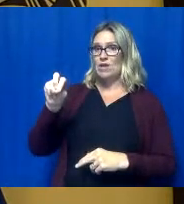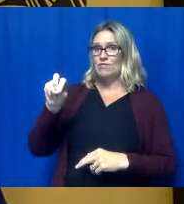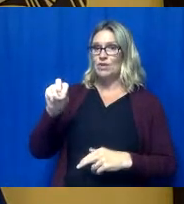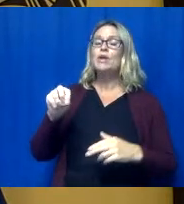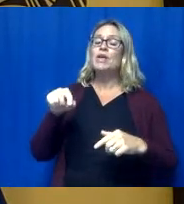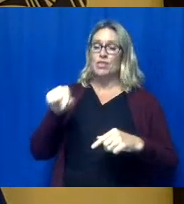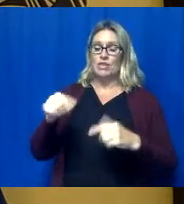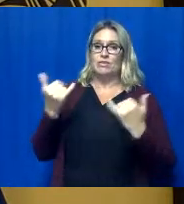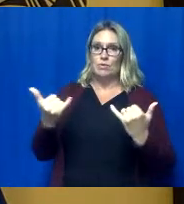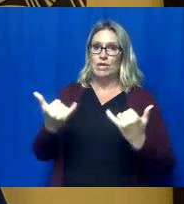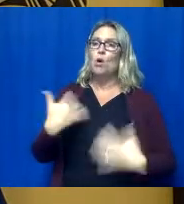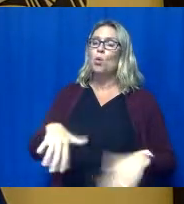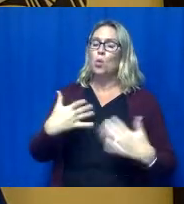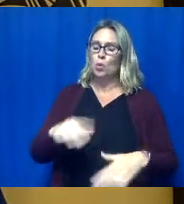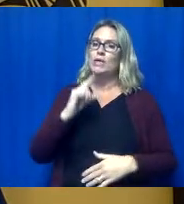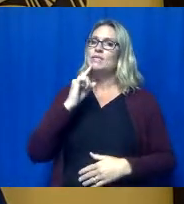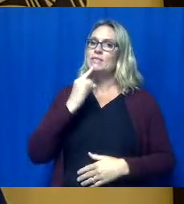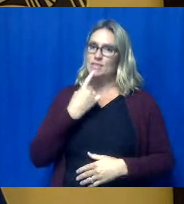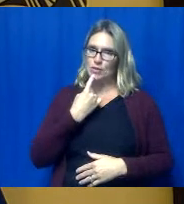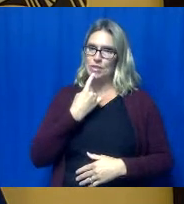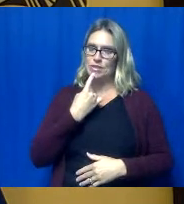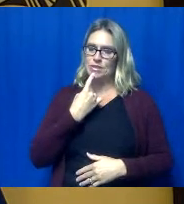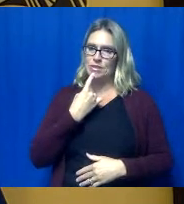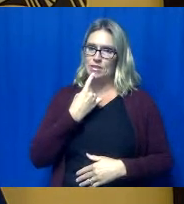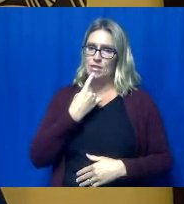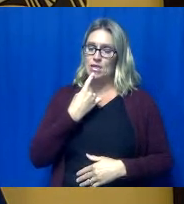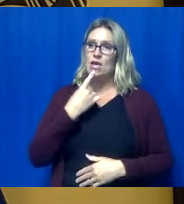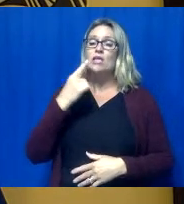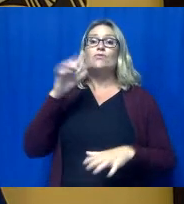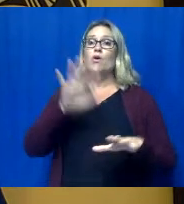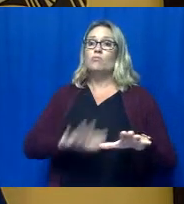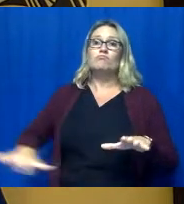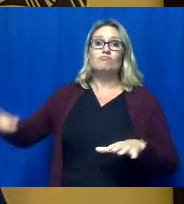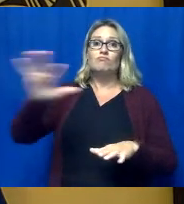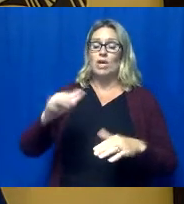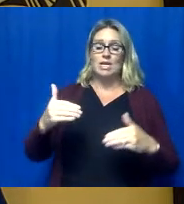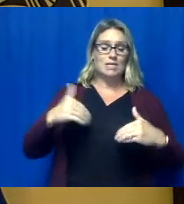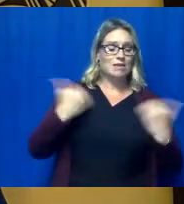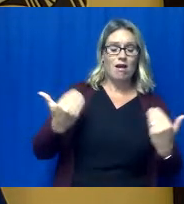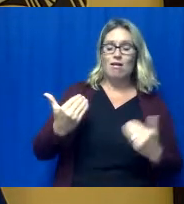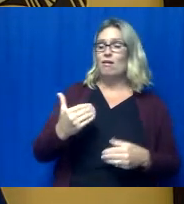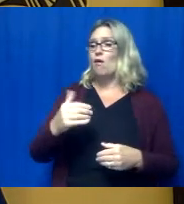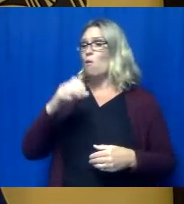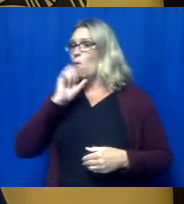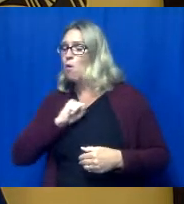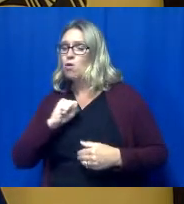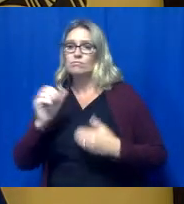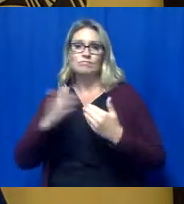serious. It affects all of us, old and young, rural and urban, vaccinated and